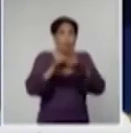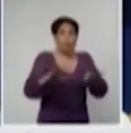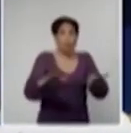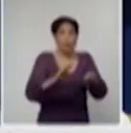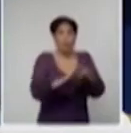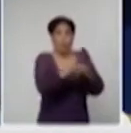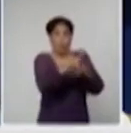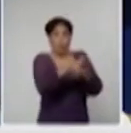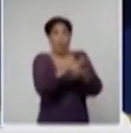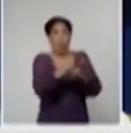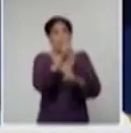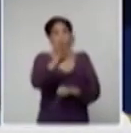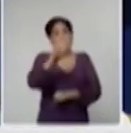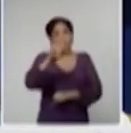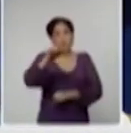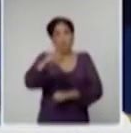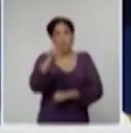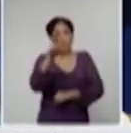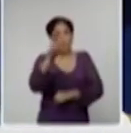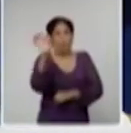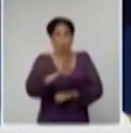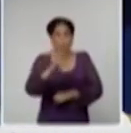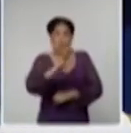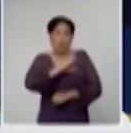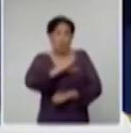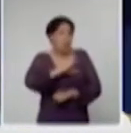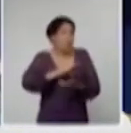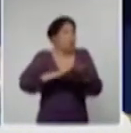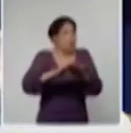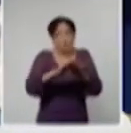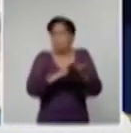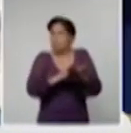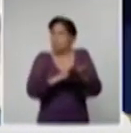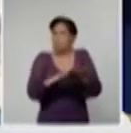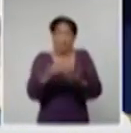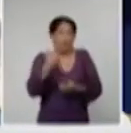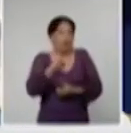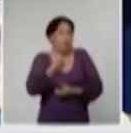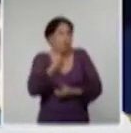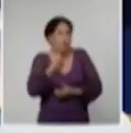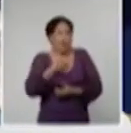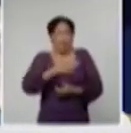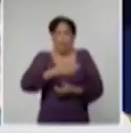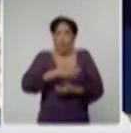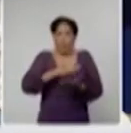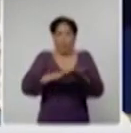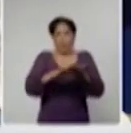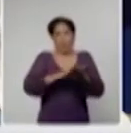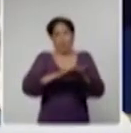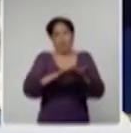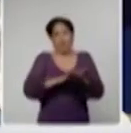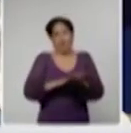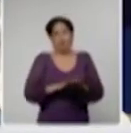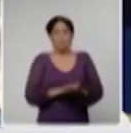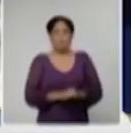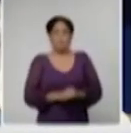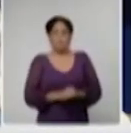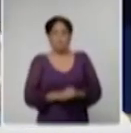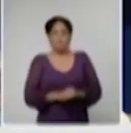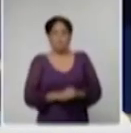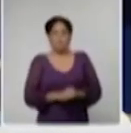of asymptomatic cases that are carrying the virus and that can